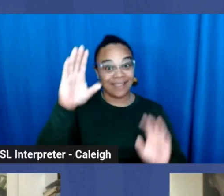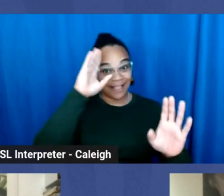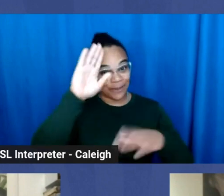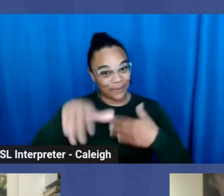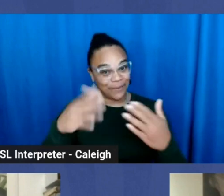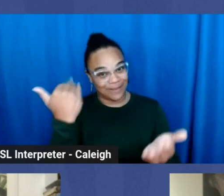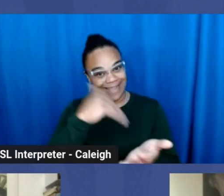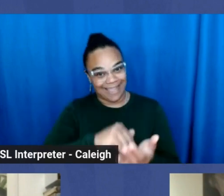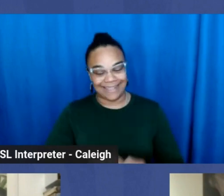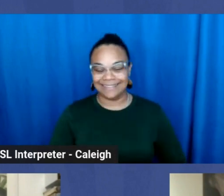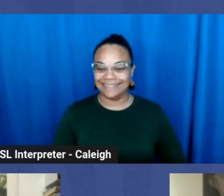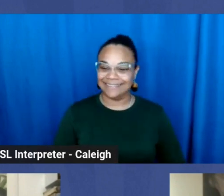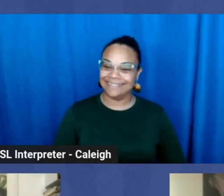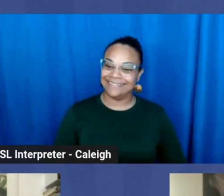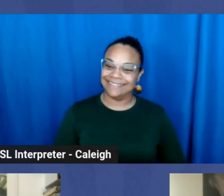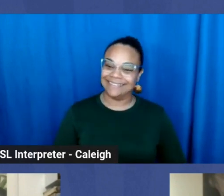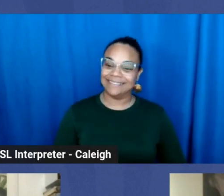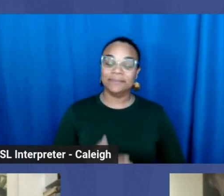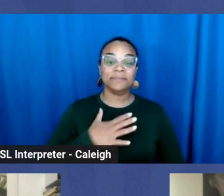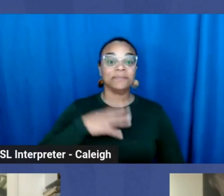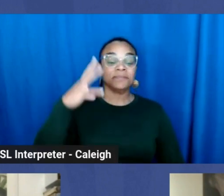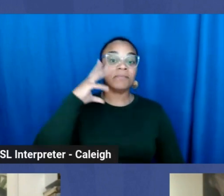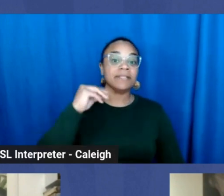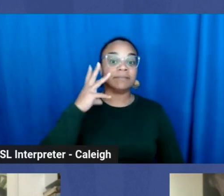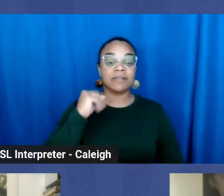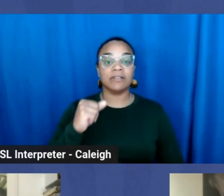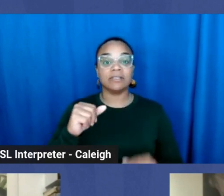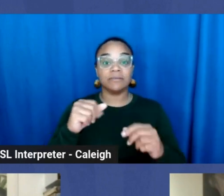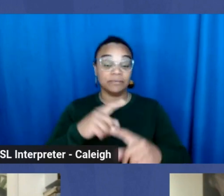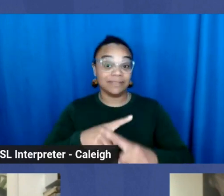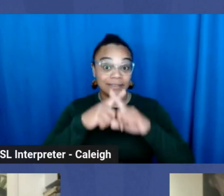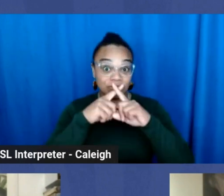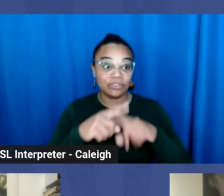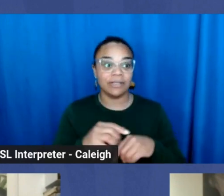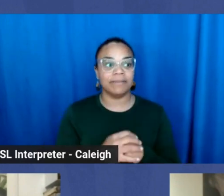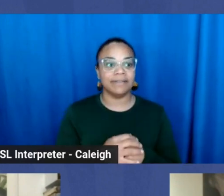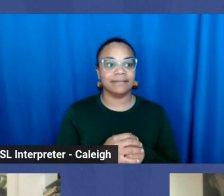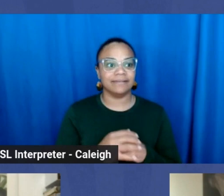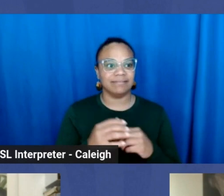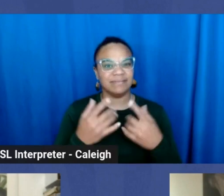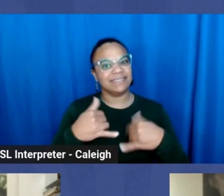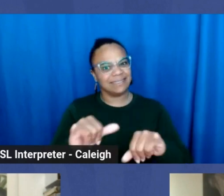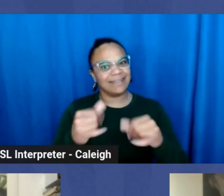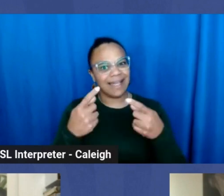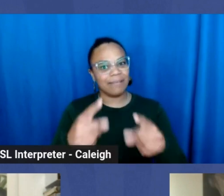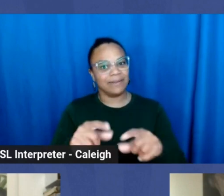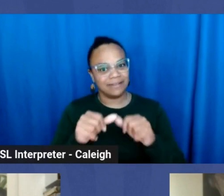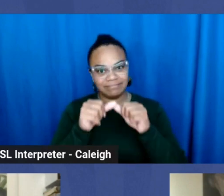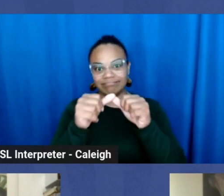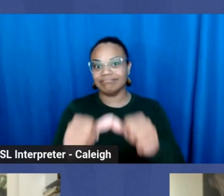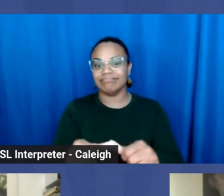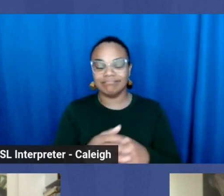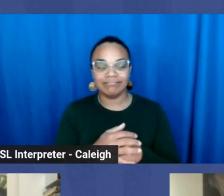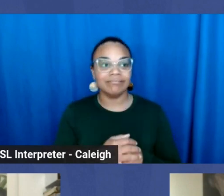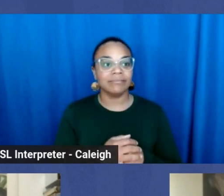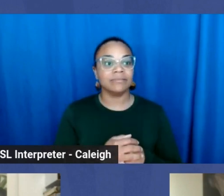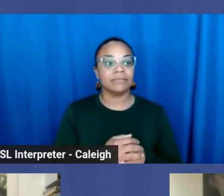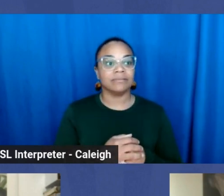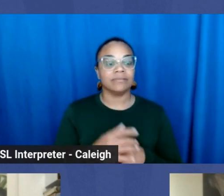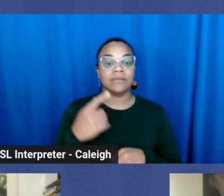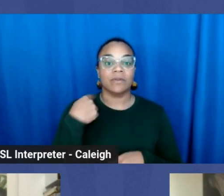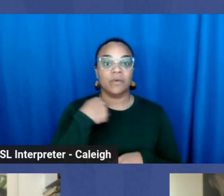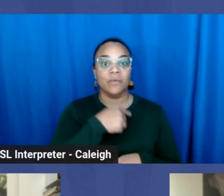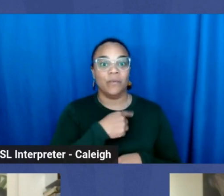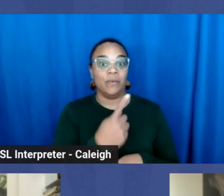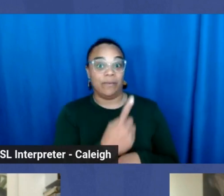again. I think my experience with censorship is one that is ongoing. When we were asked the question of when have